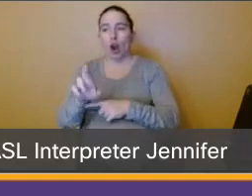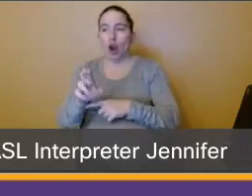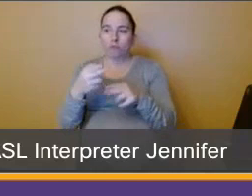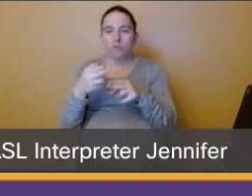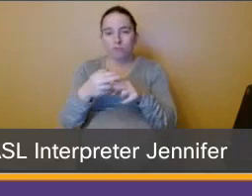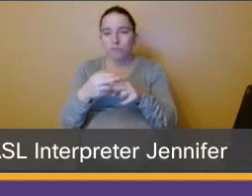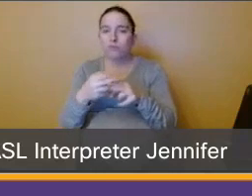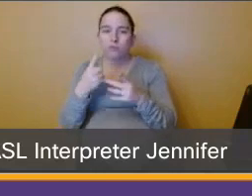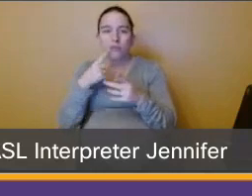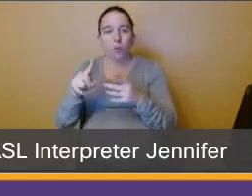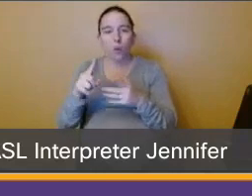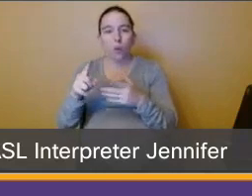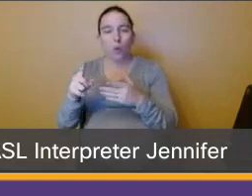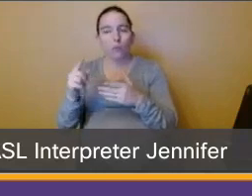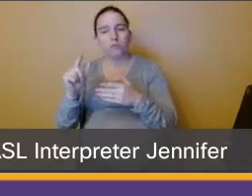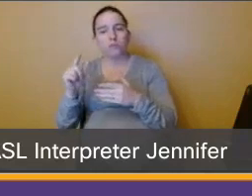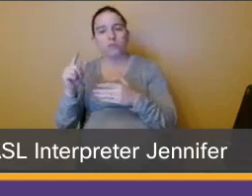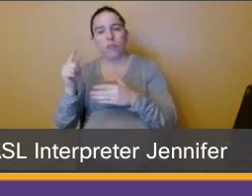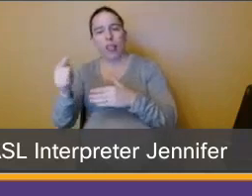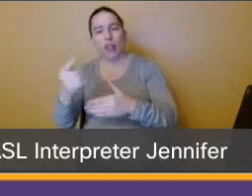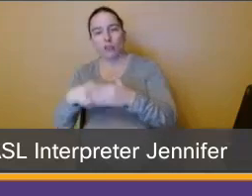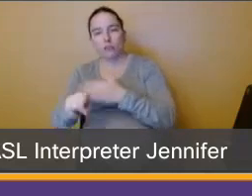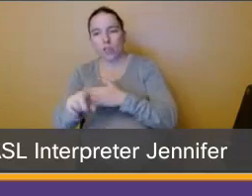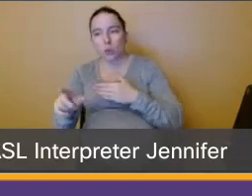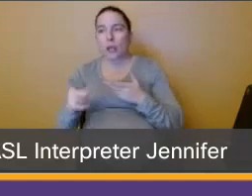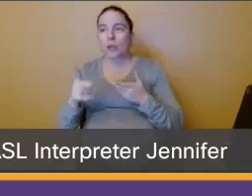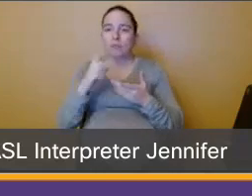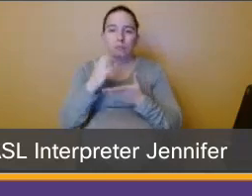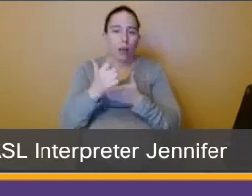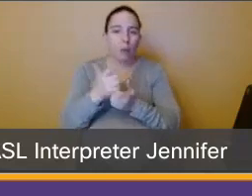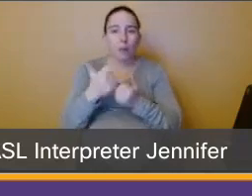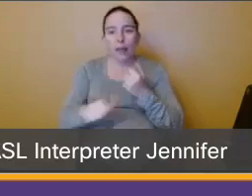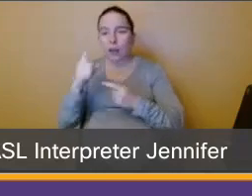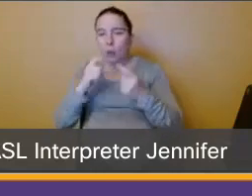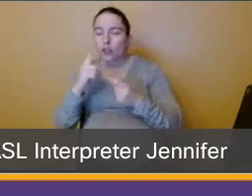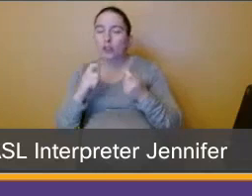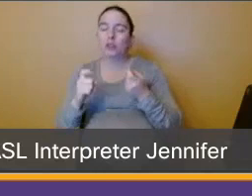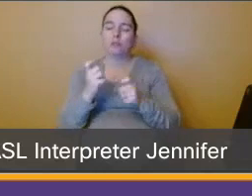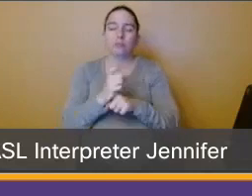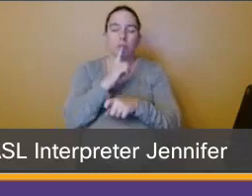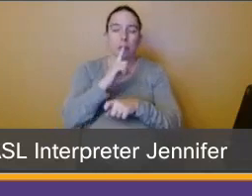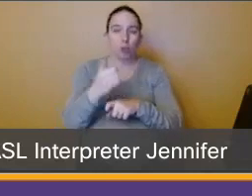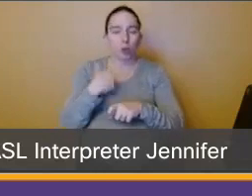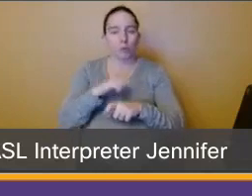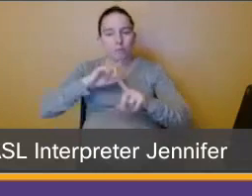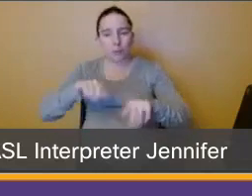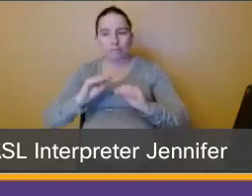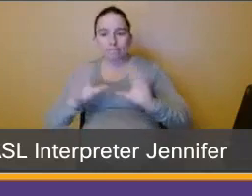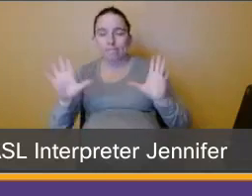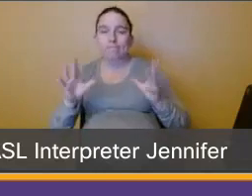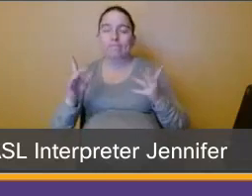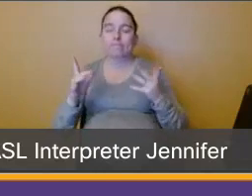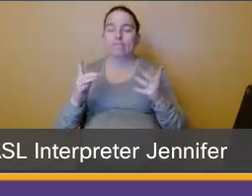next week, to help, address any questions that may come up, right? Because we want to make sure that we get the attestation out